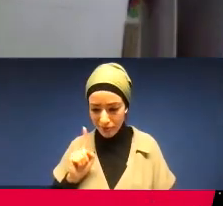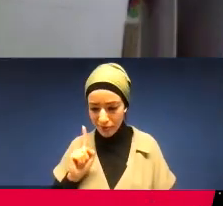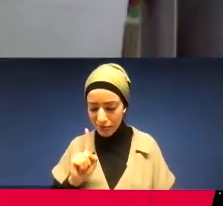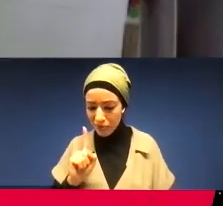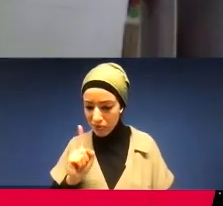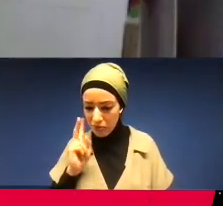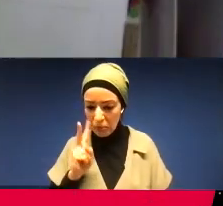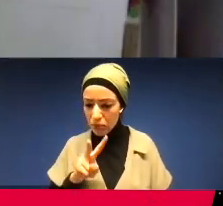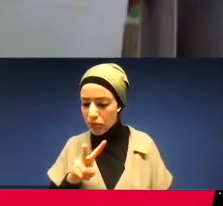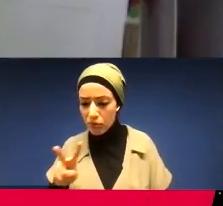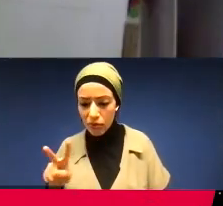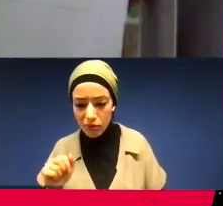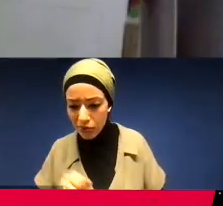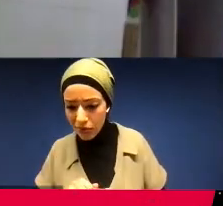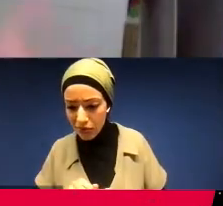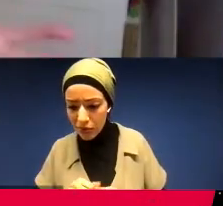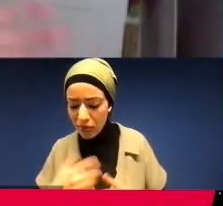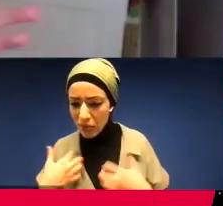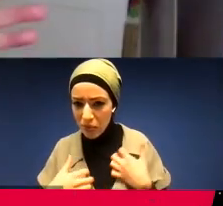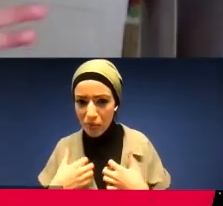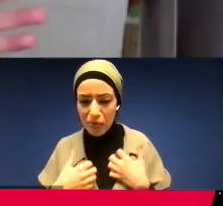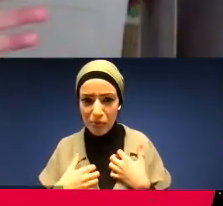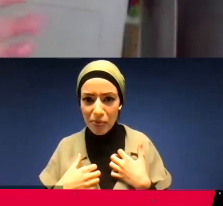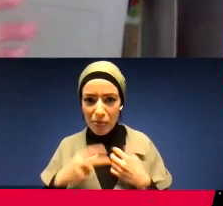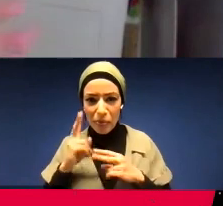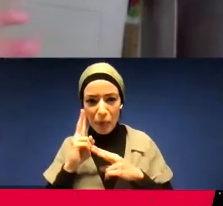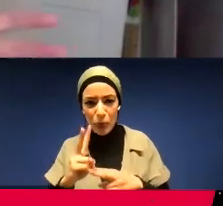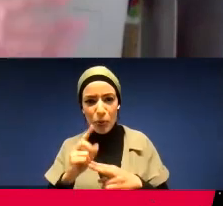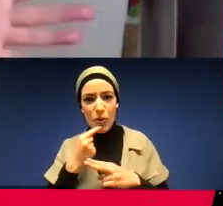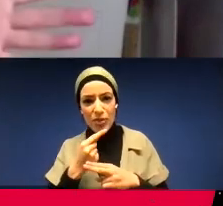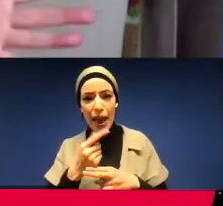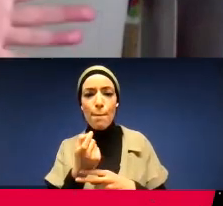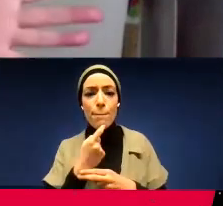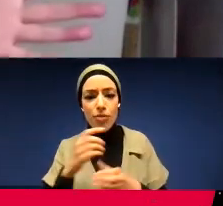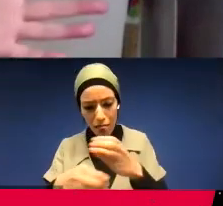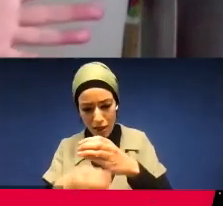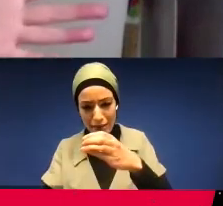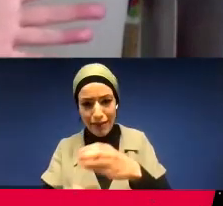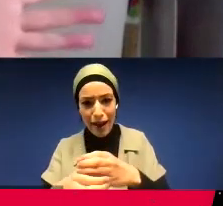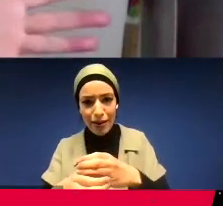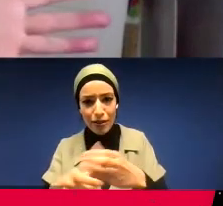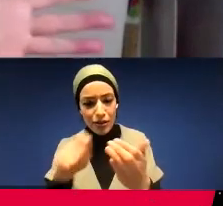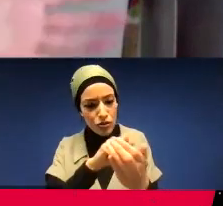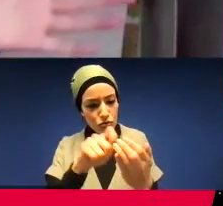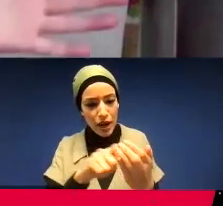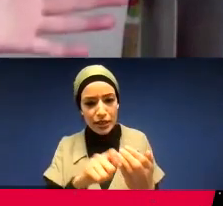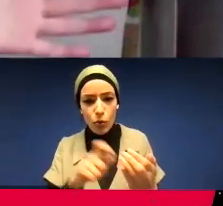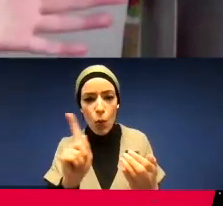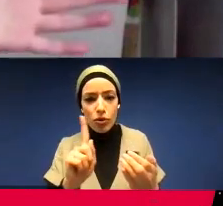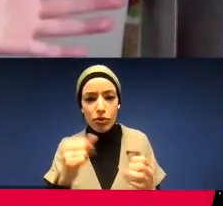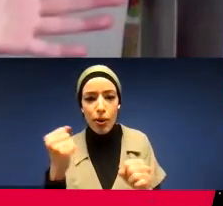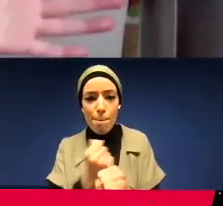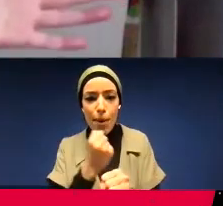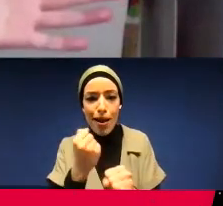to them. What struck me still is I saw on the tear gas canisters, it's written made in USA. And it